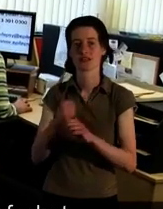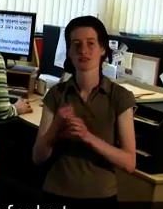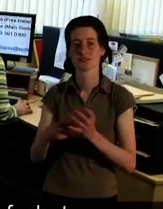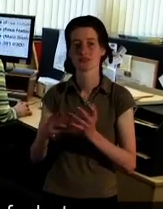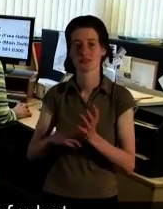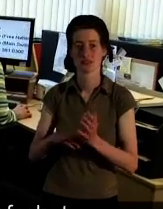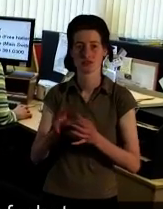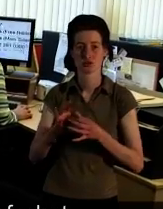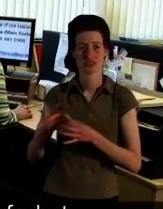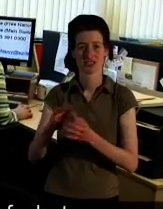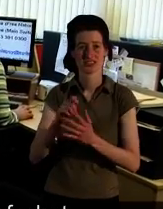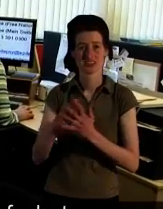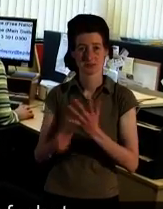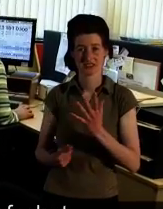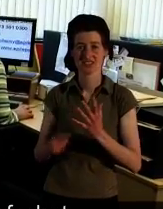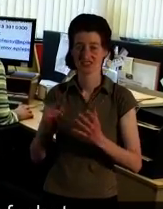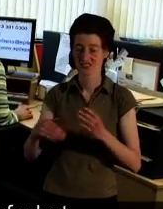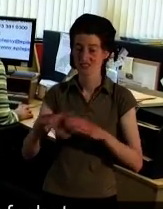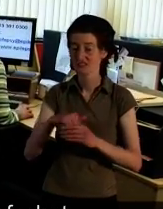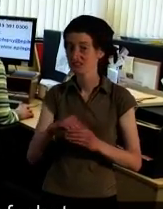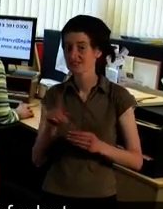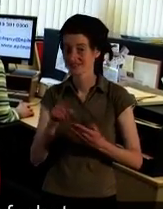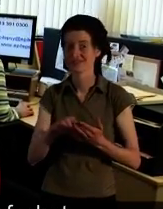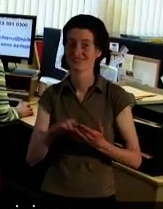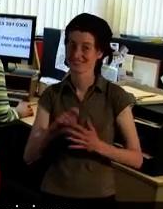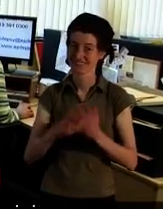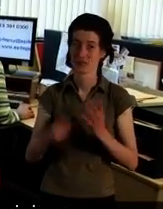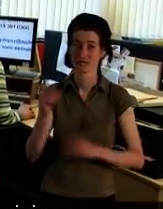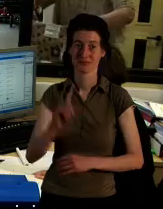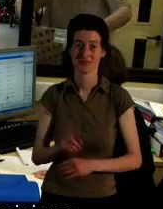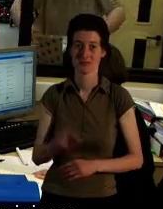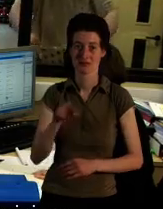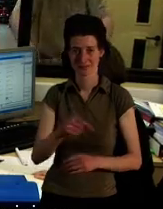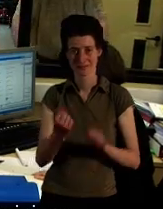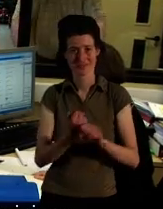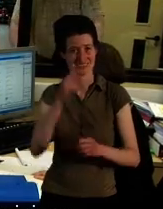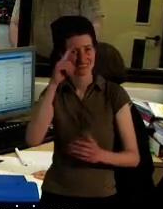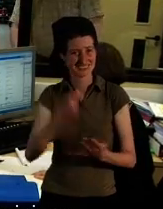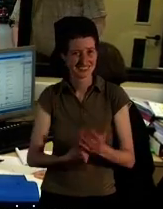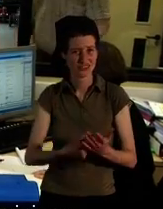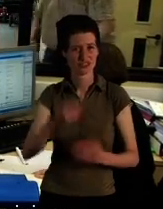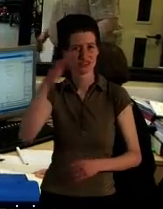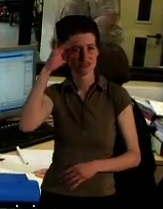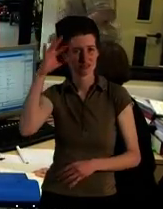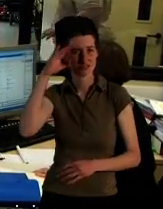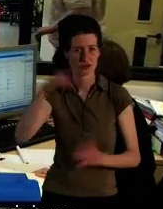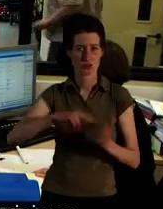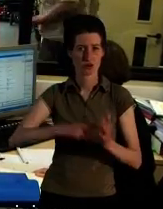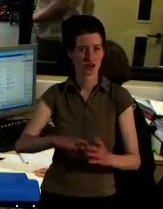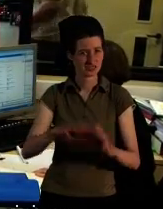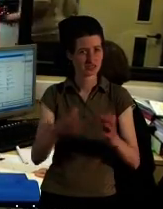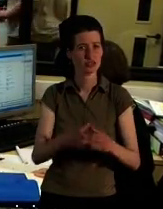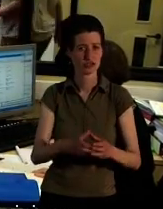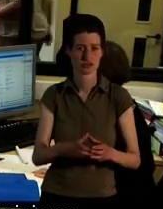Disabled people are at the heart of what Darlington Association on Disability is. They're the ones that make the decisions about